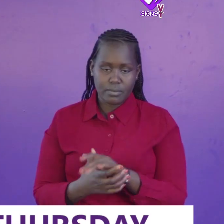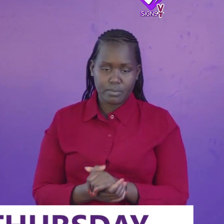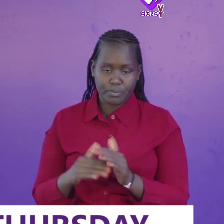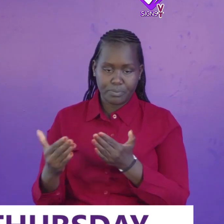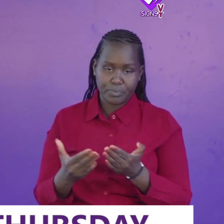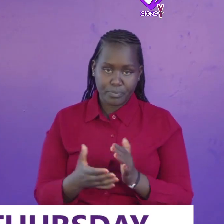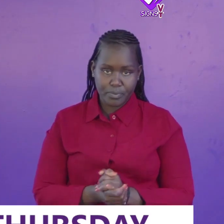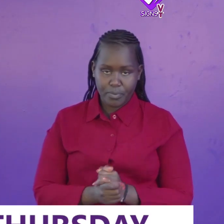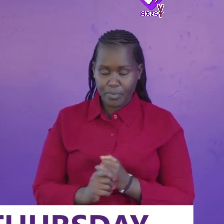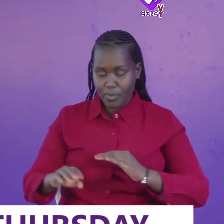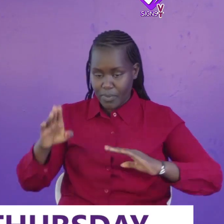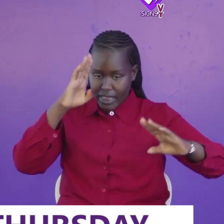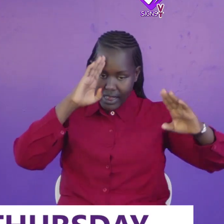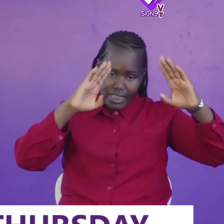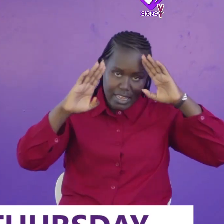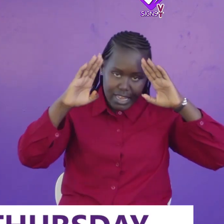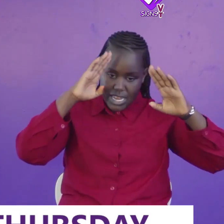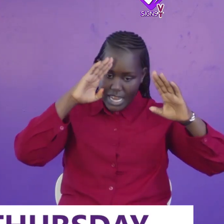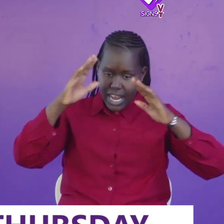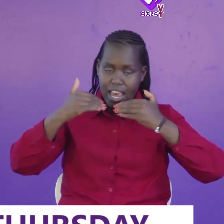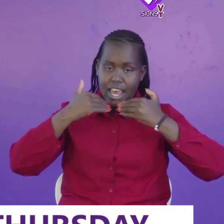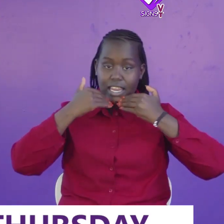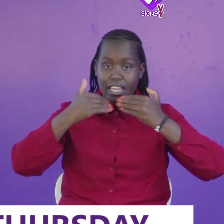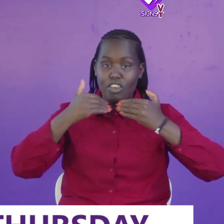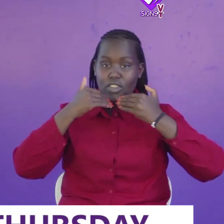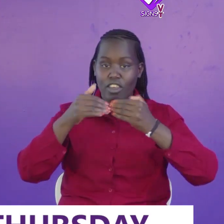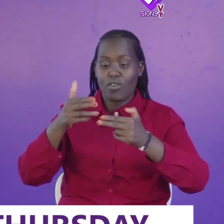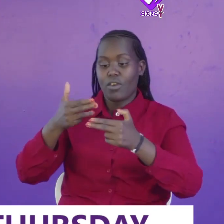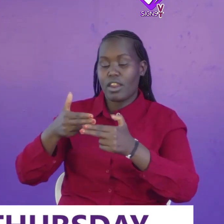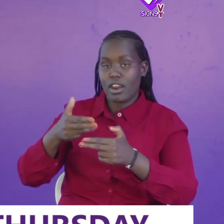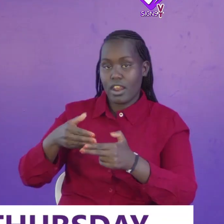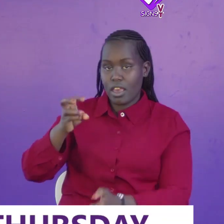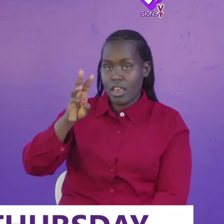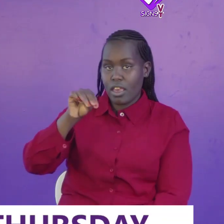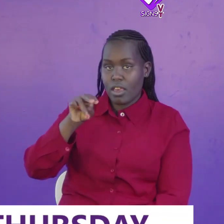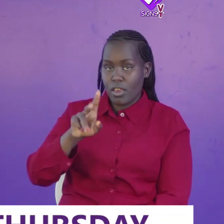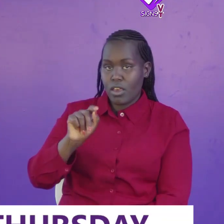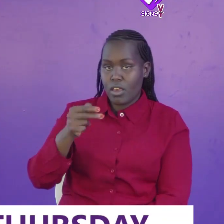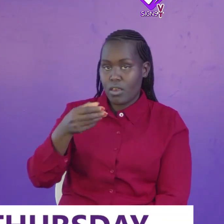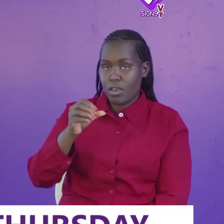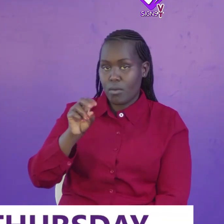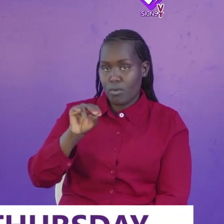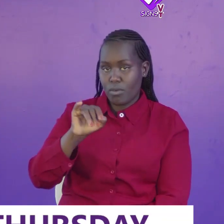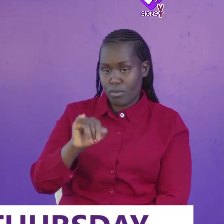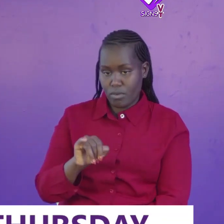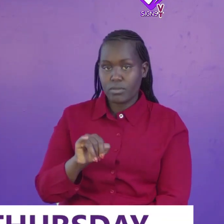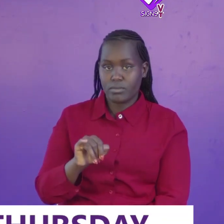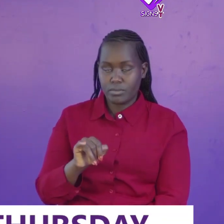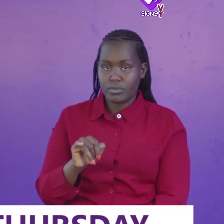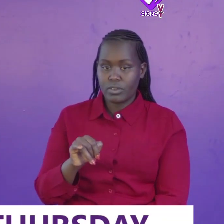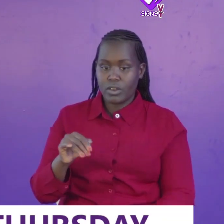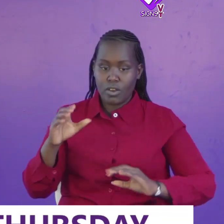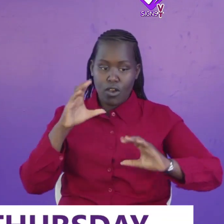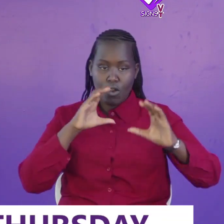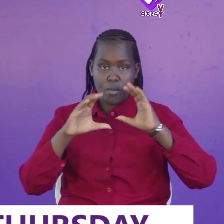Karibu. Hello. Thank you so much. Naitwa Muthoni, Muthoni Maina. I am a